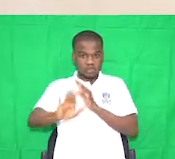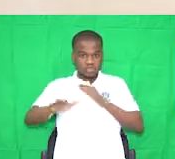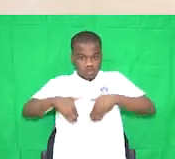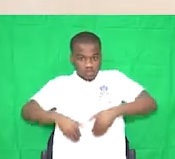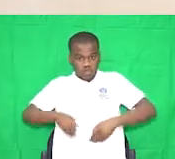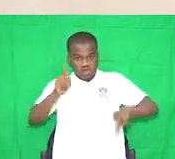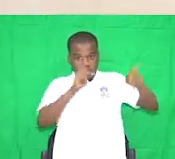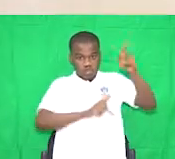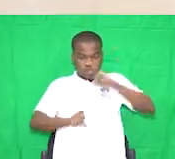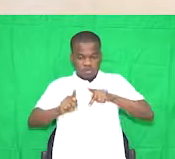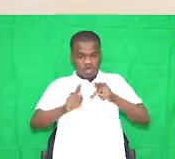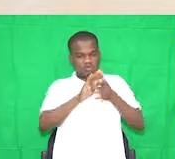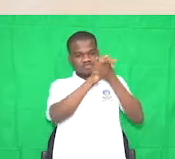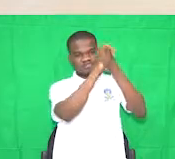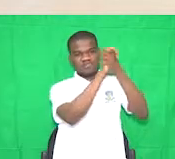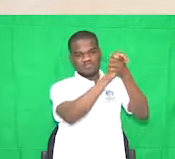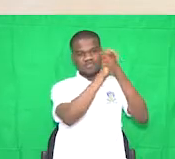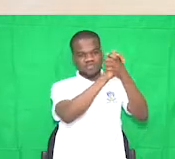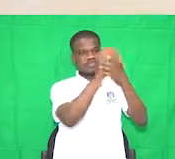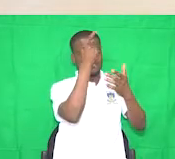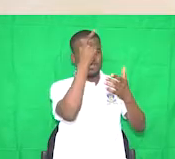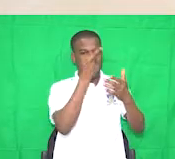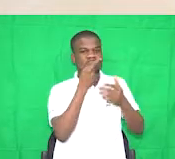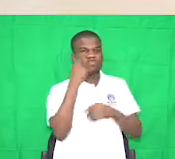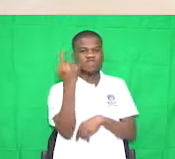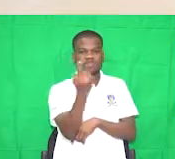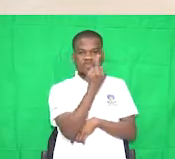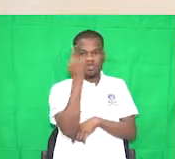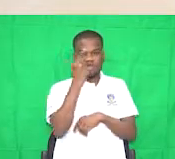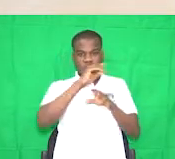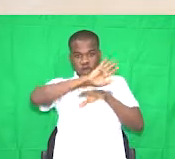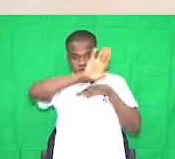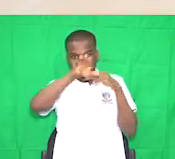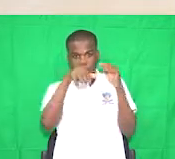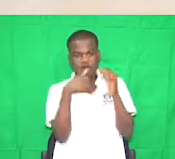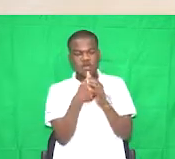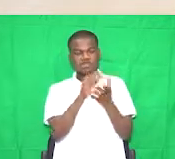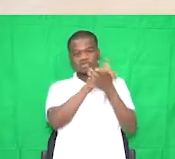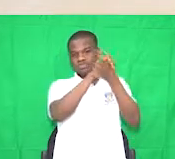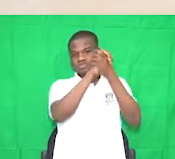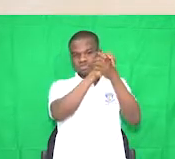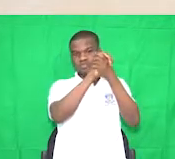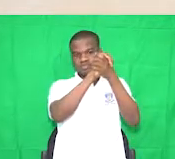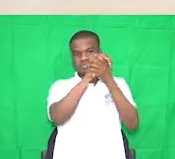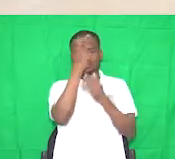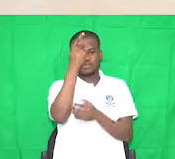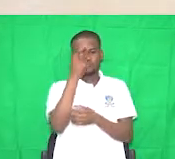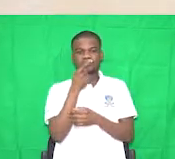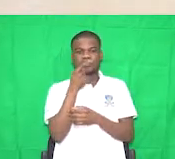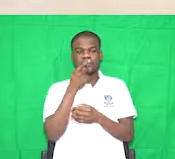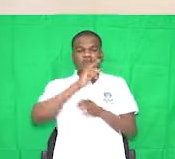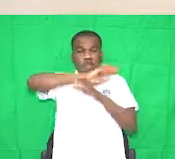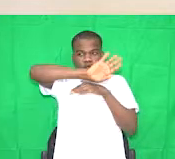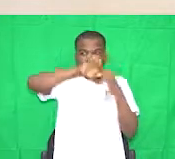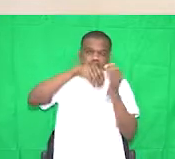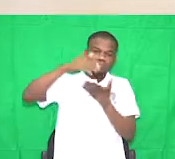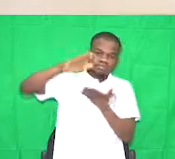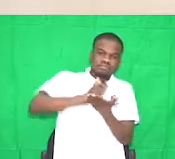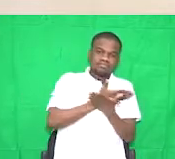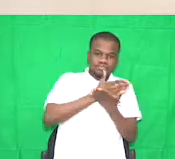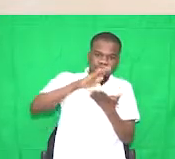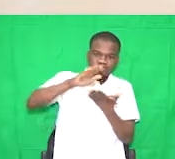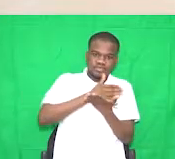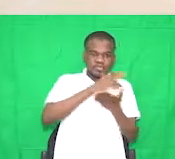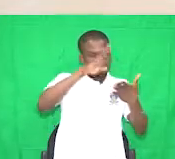everything that we are going to do here is in appreciation to our parents. And so we'll sing songs and you see the